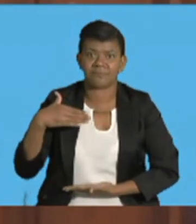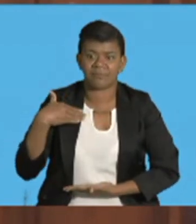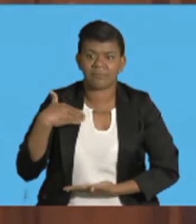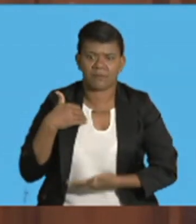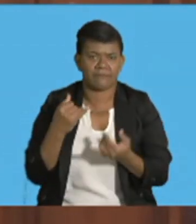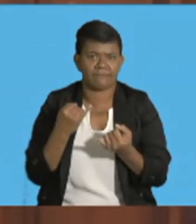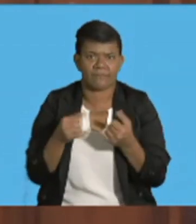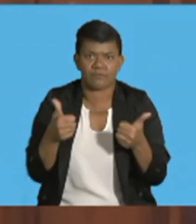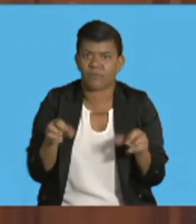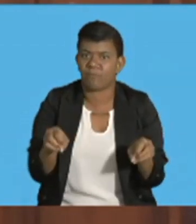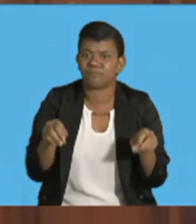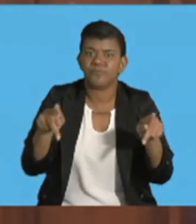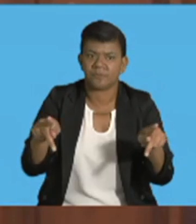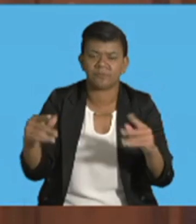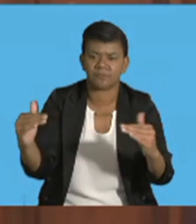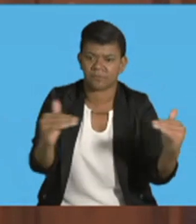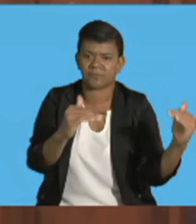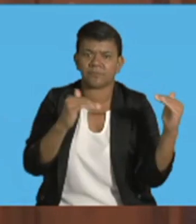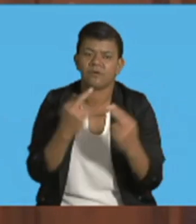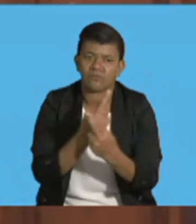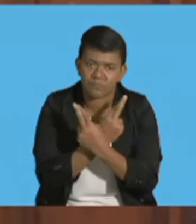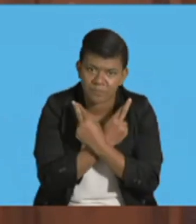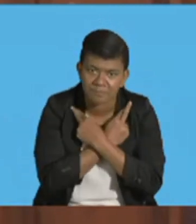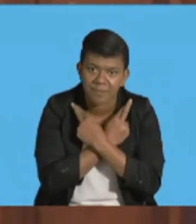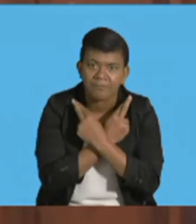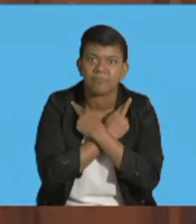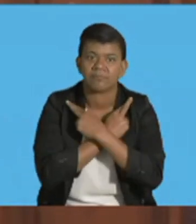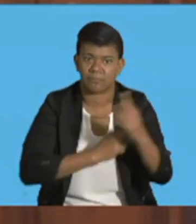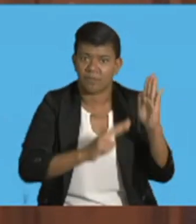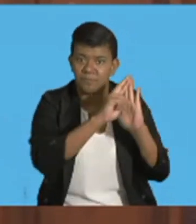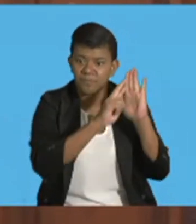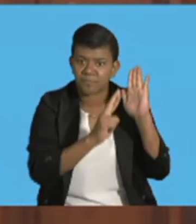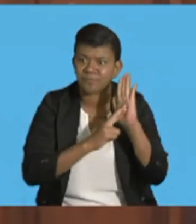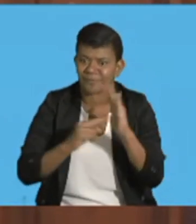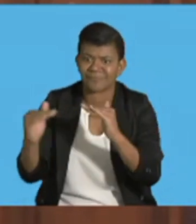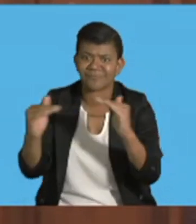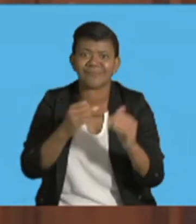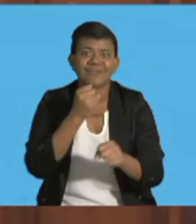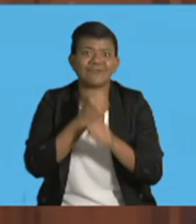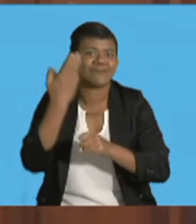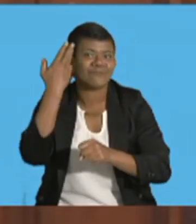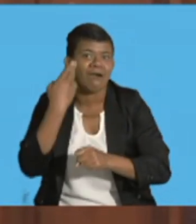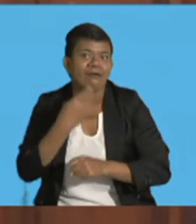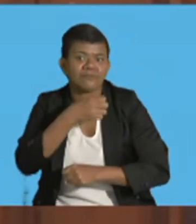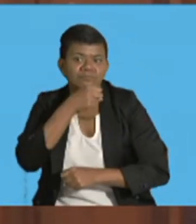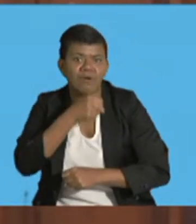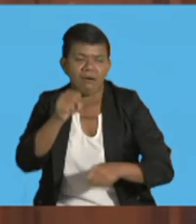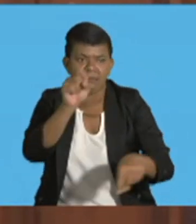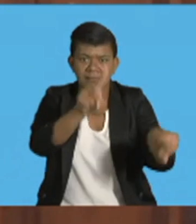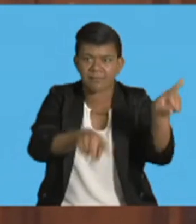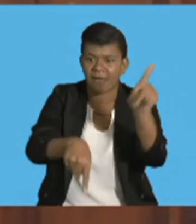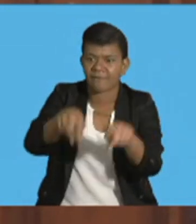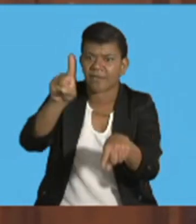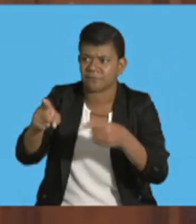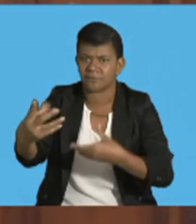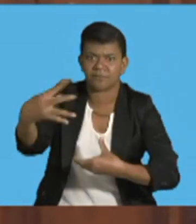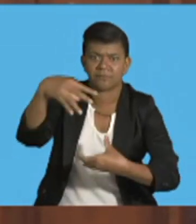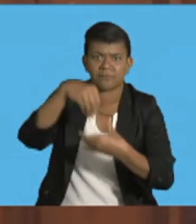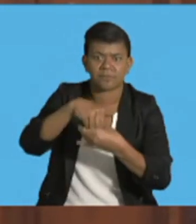to this dangerous upsurge in hatred and scale up our response to the hate speech, which is coarsening our